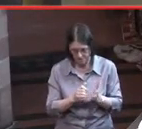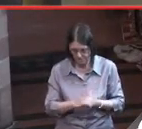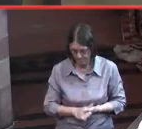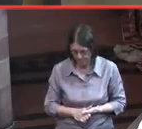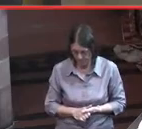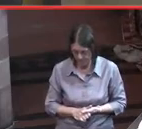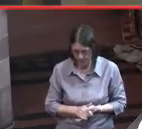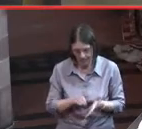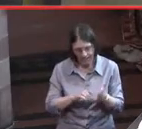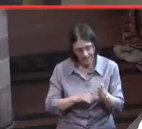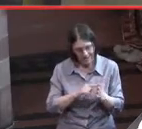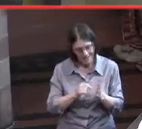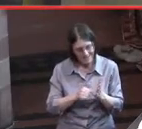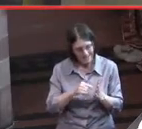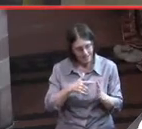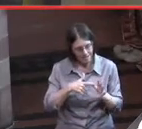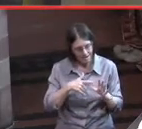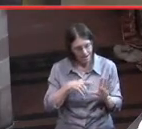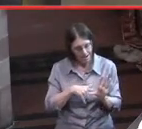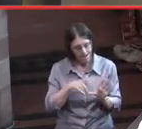Latika Singh,